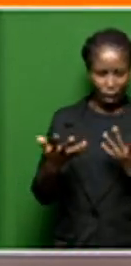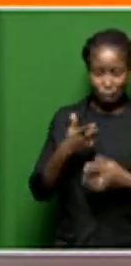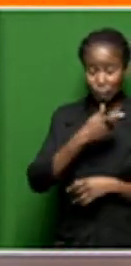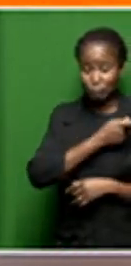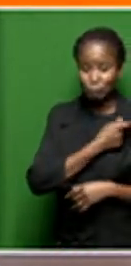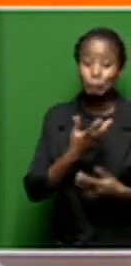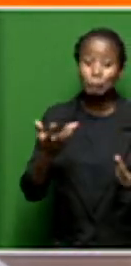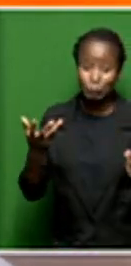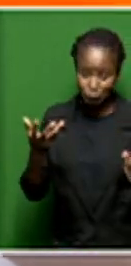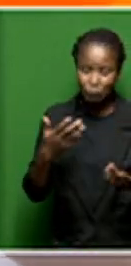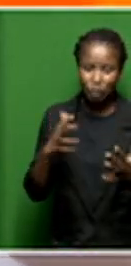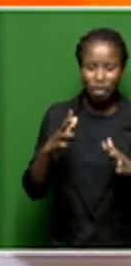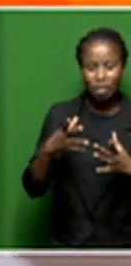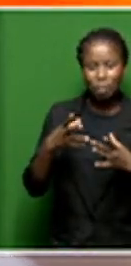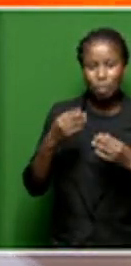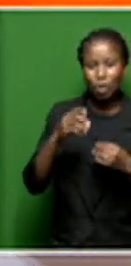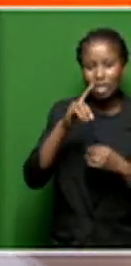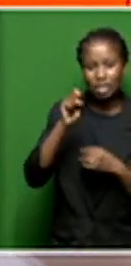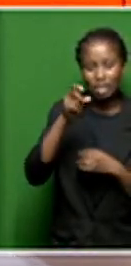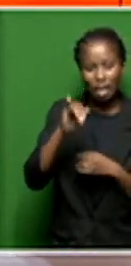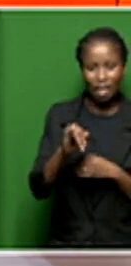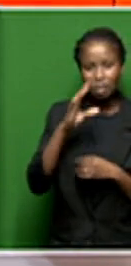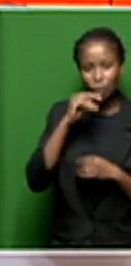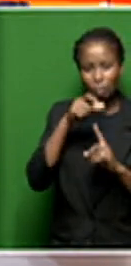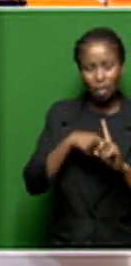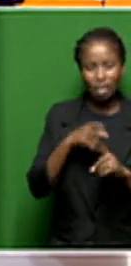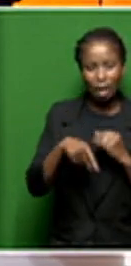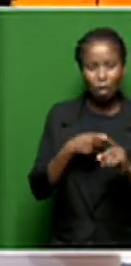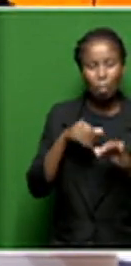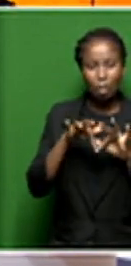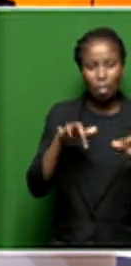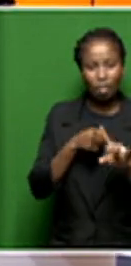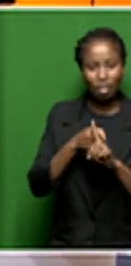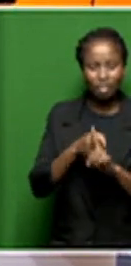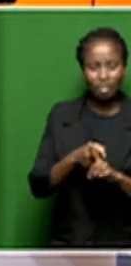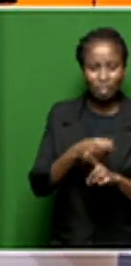vaccine. Rehad Desai is a spokesperson for the People's Vaccine Campaign.